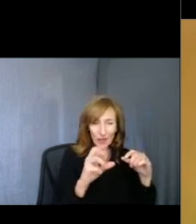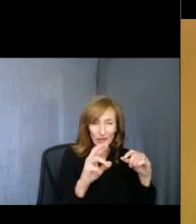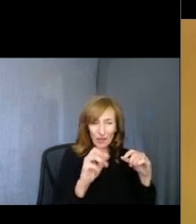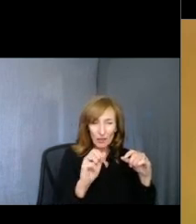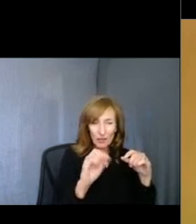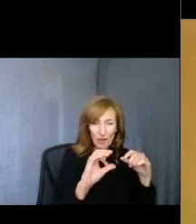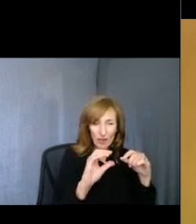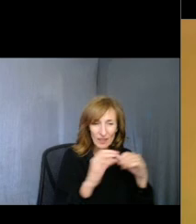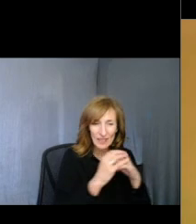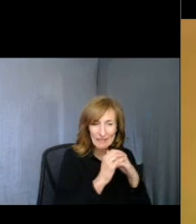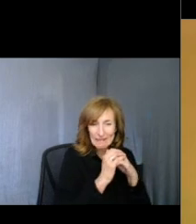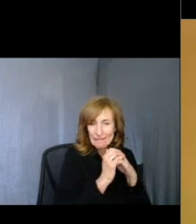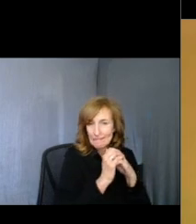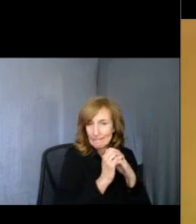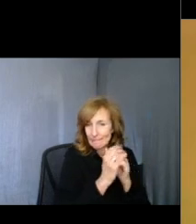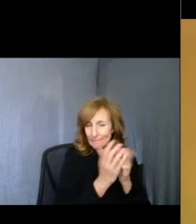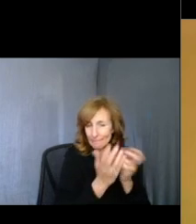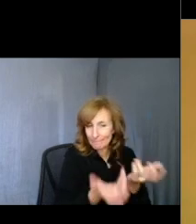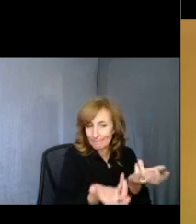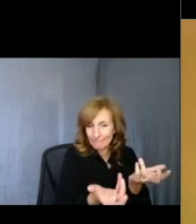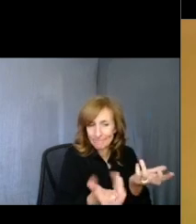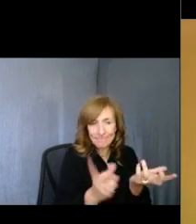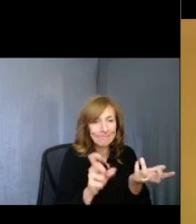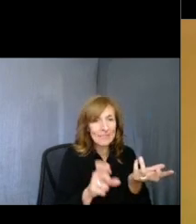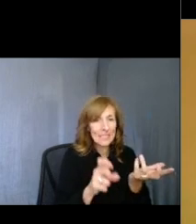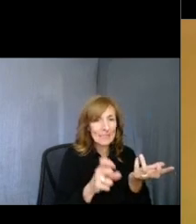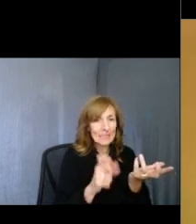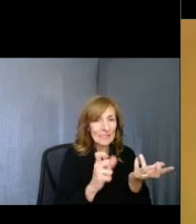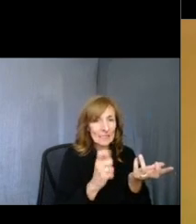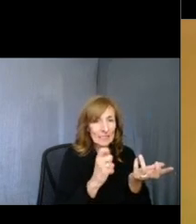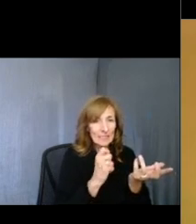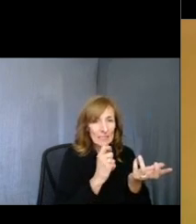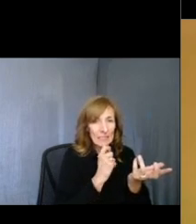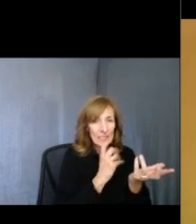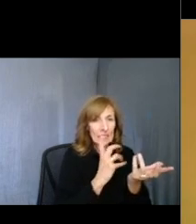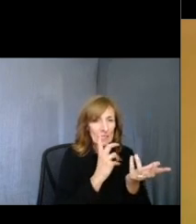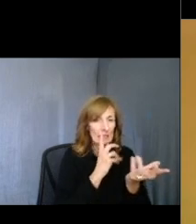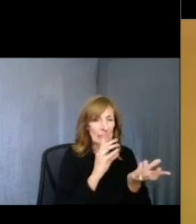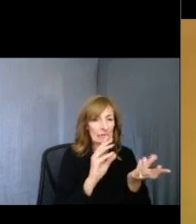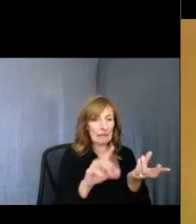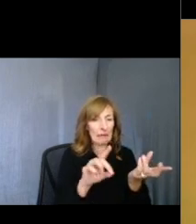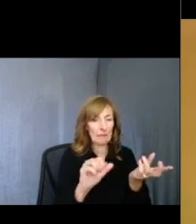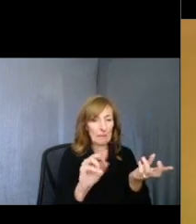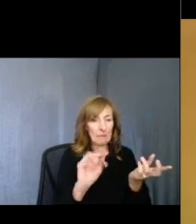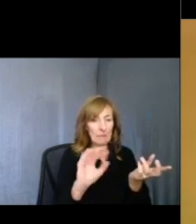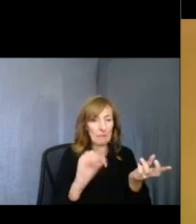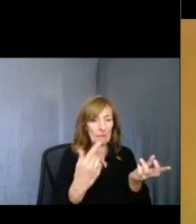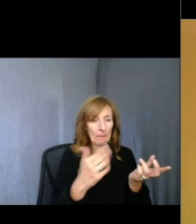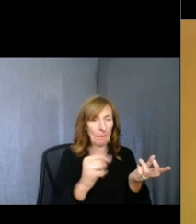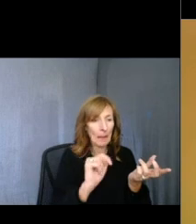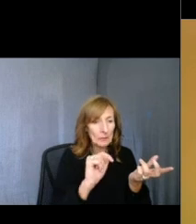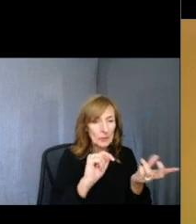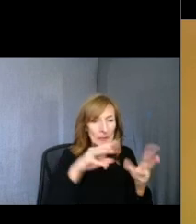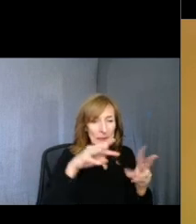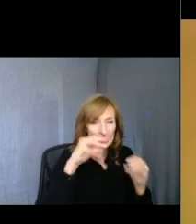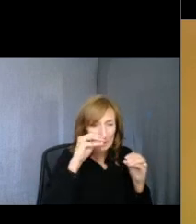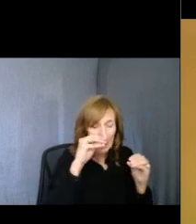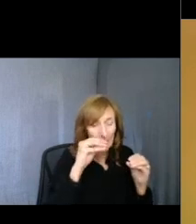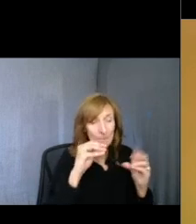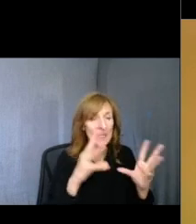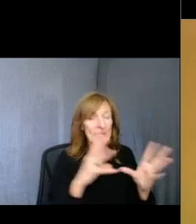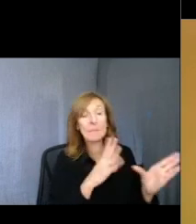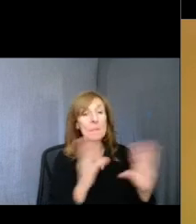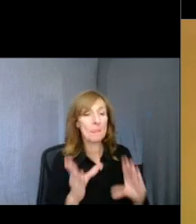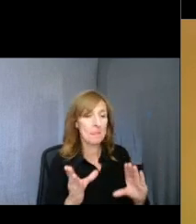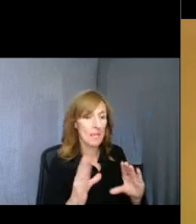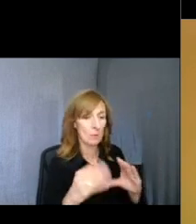the pungent smell, that might help with appetite as well. Okay. Next question. What is